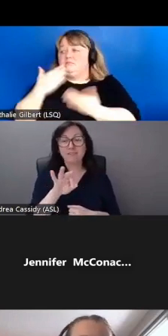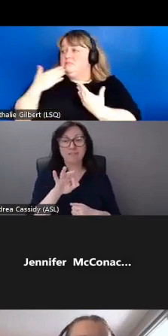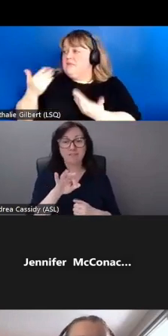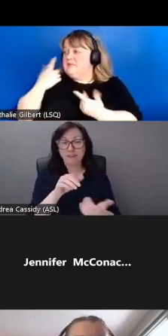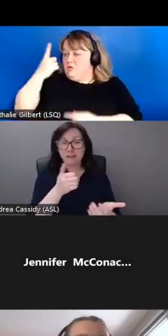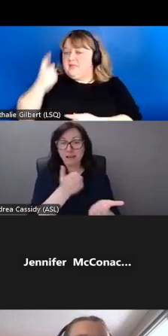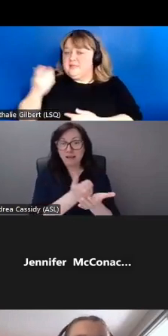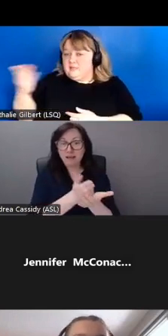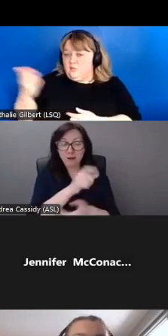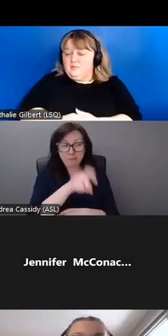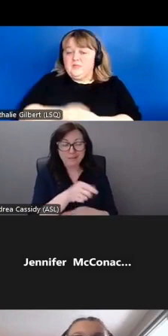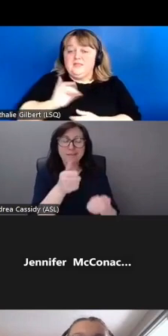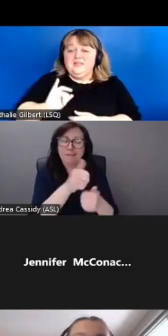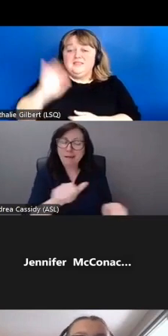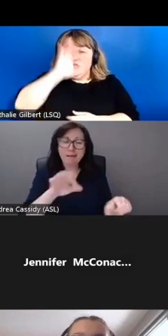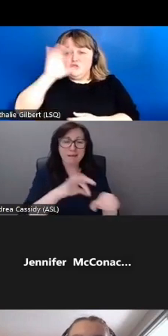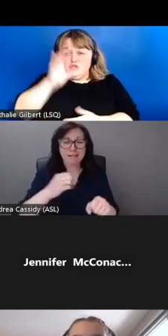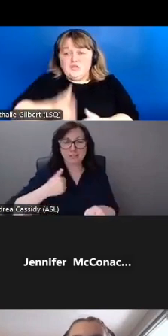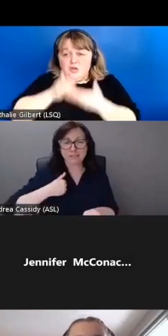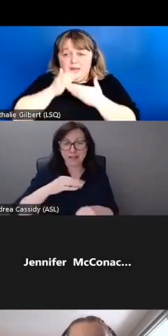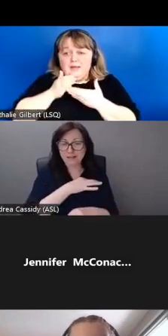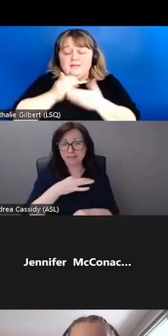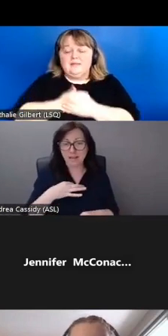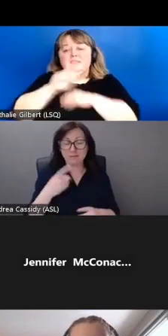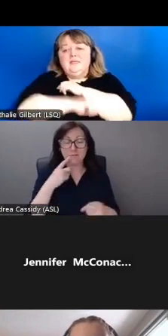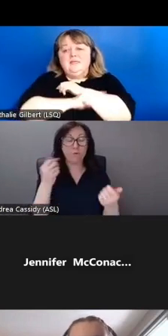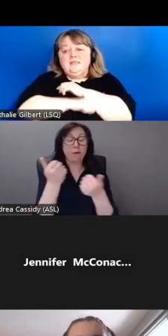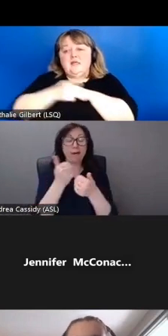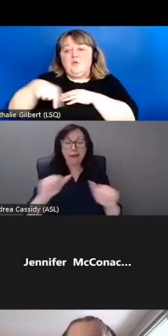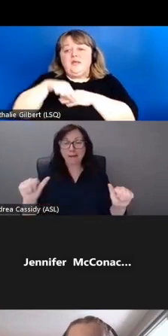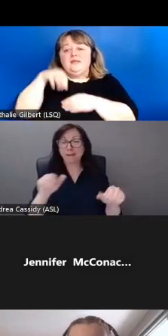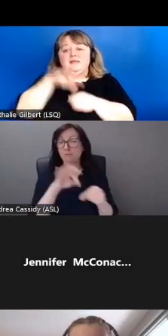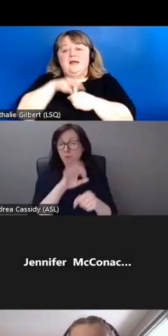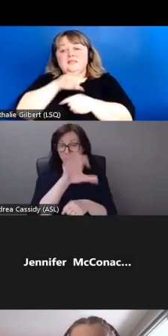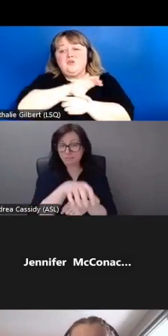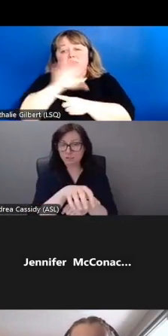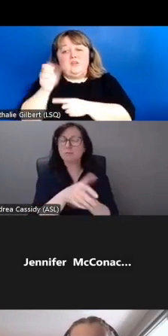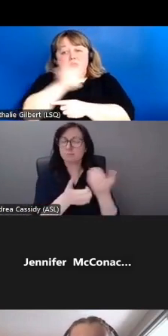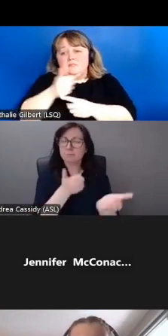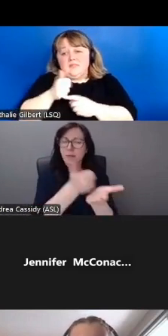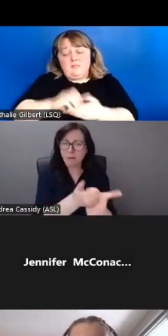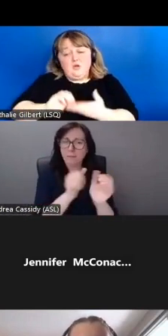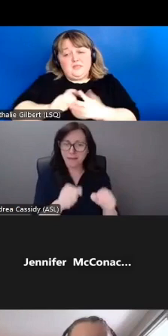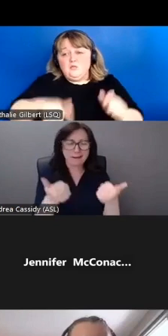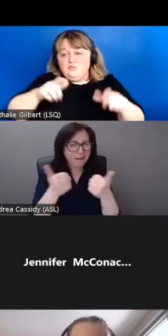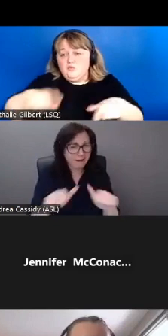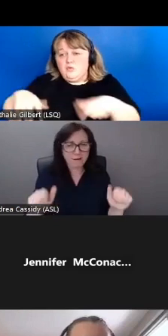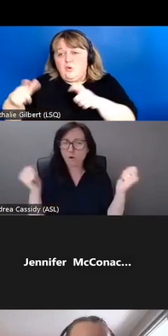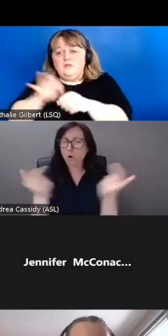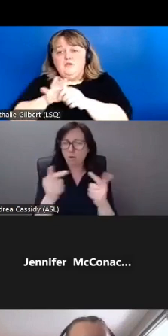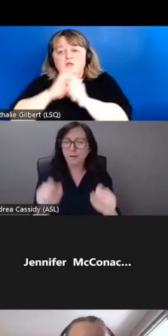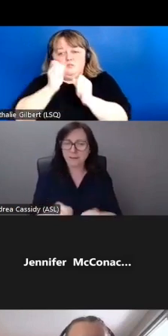any Elections Canada staff at any one of the polling stations will be able to assist you.